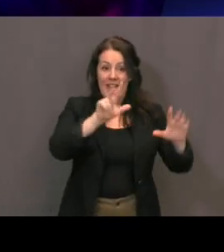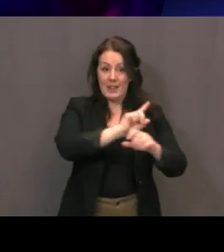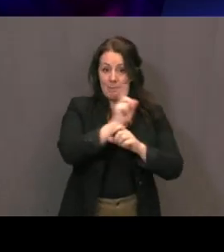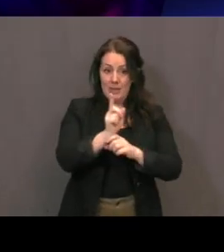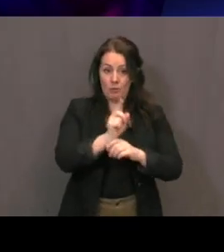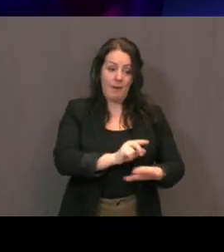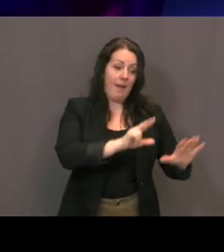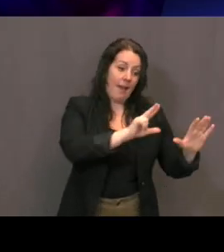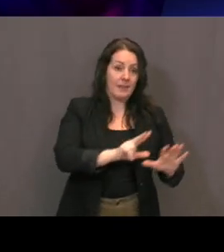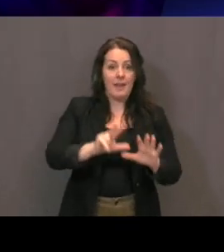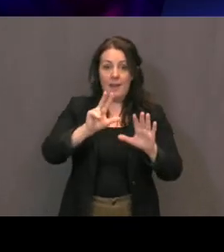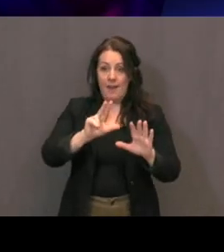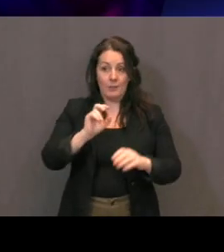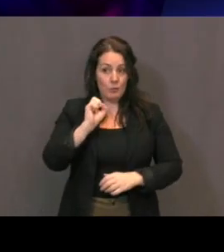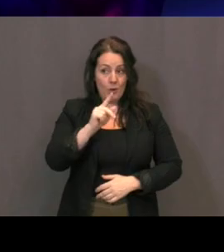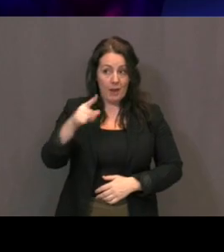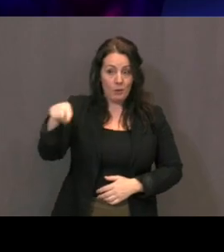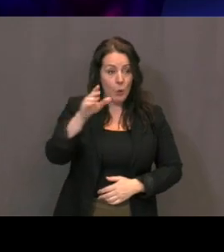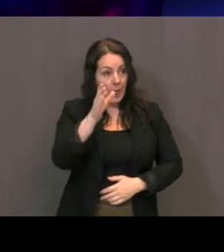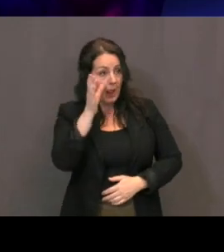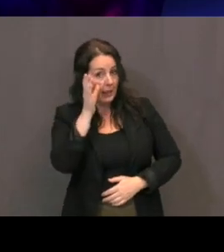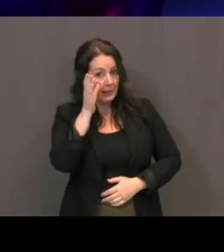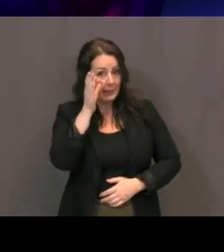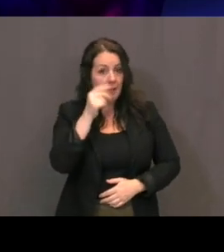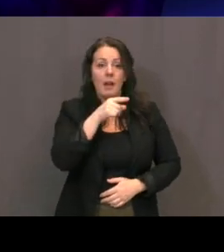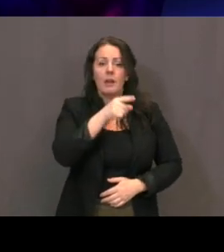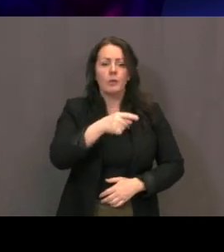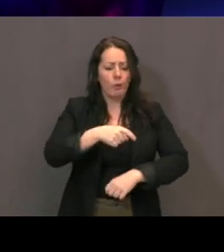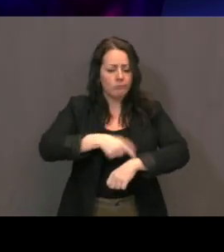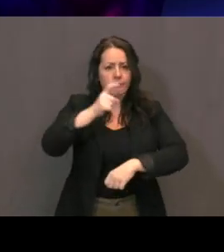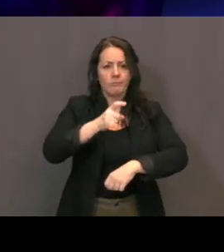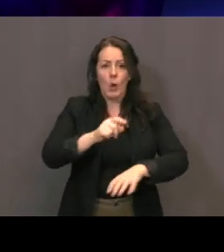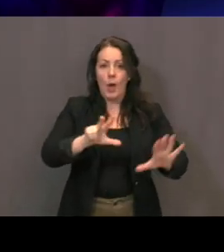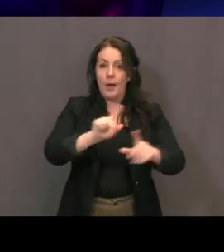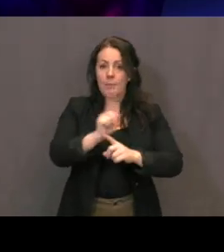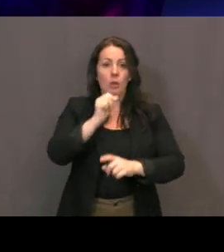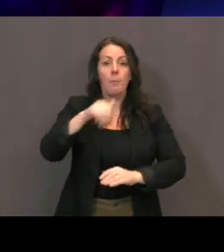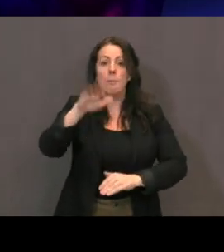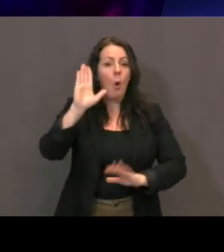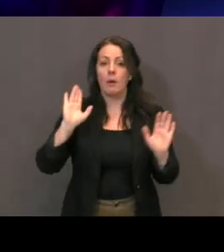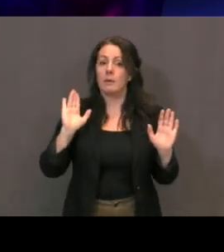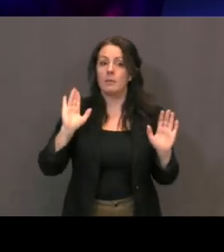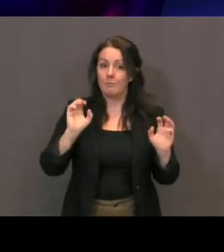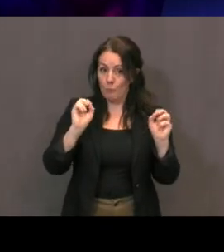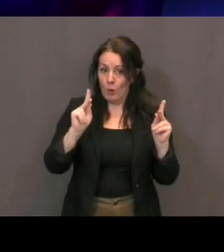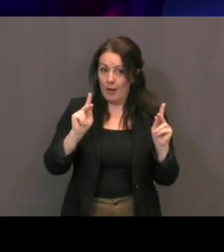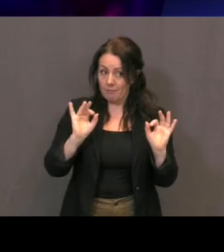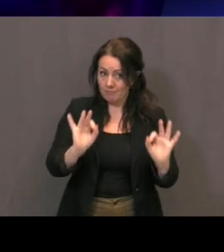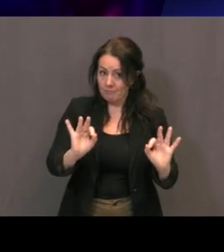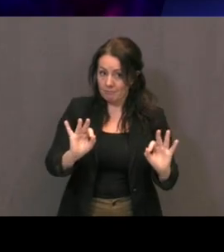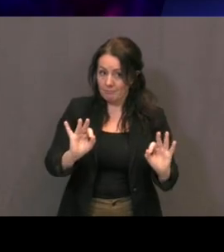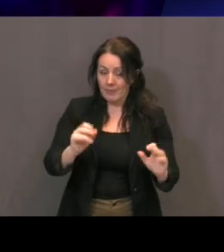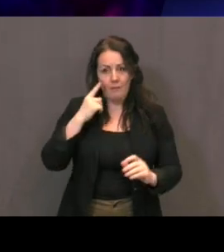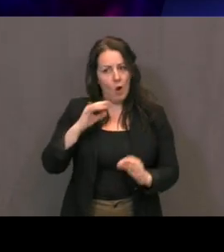will be strict when it comes to timekeeping, just to be fair, not because we're in a rush in any way. And my friends over here will help me make sure